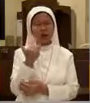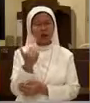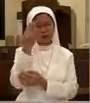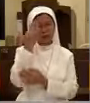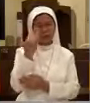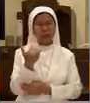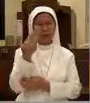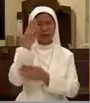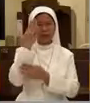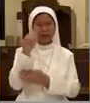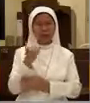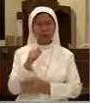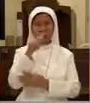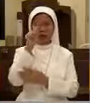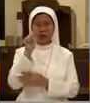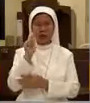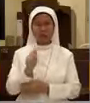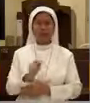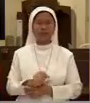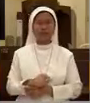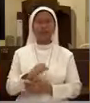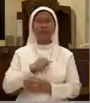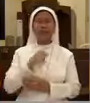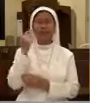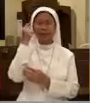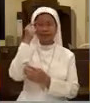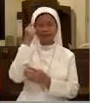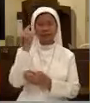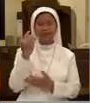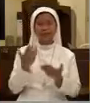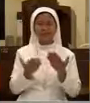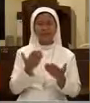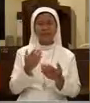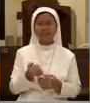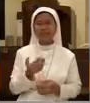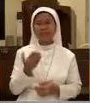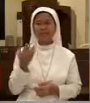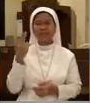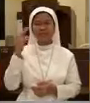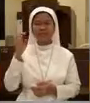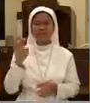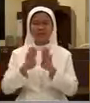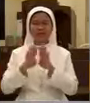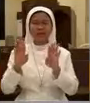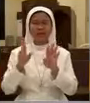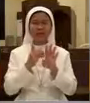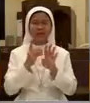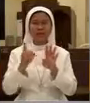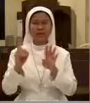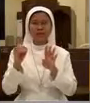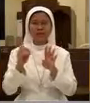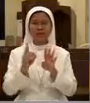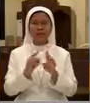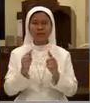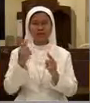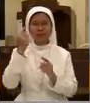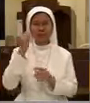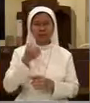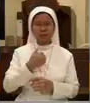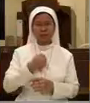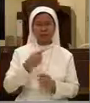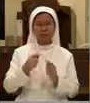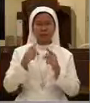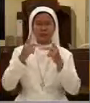And I thought he was opening the door for me to proclaim the